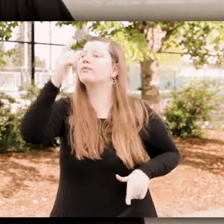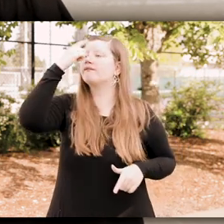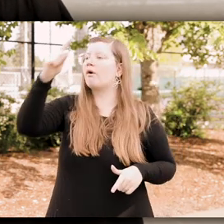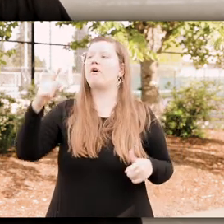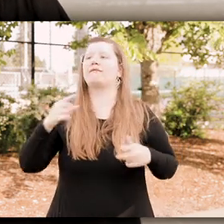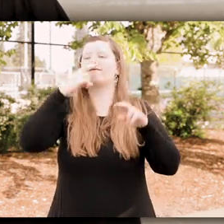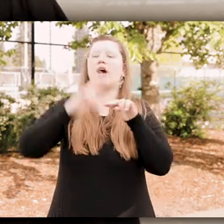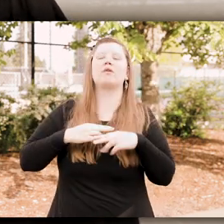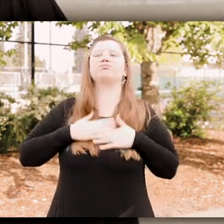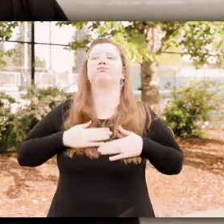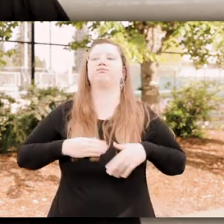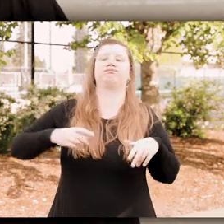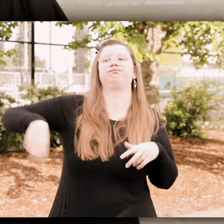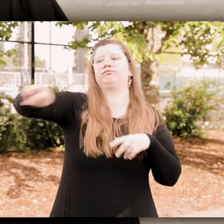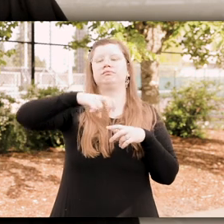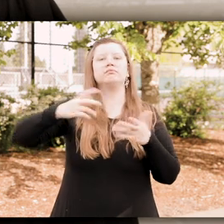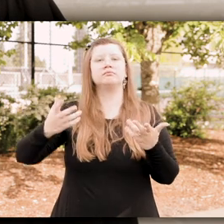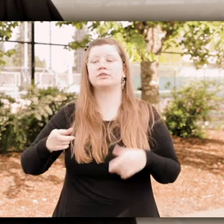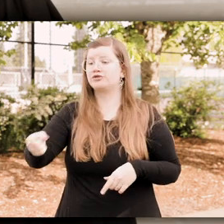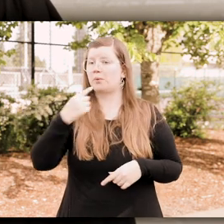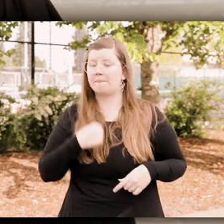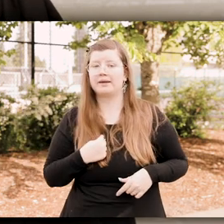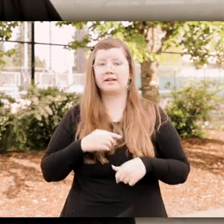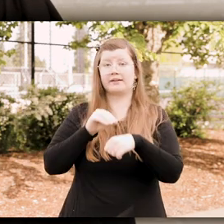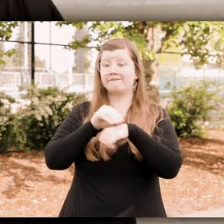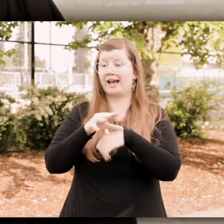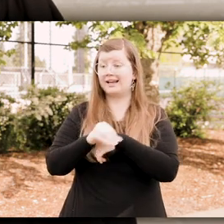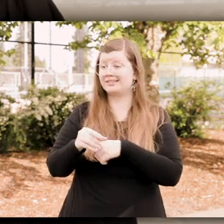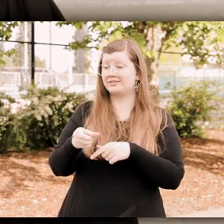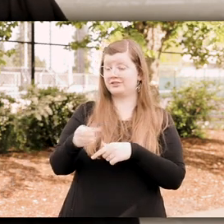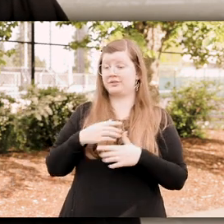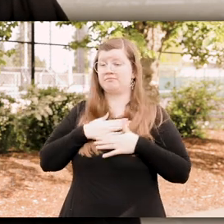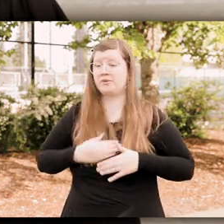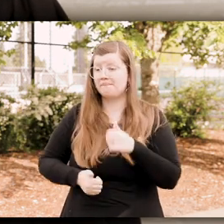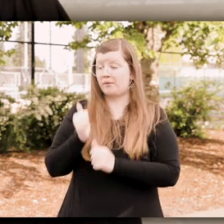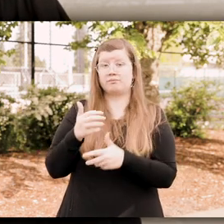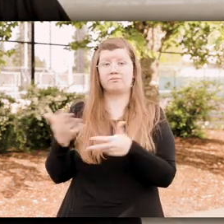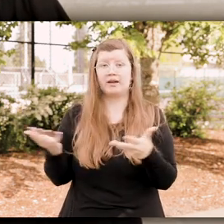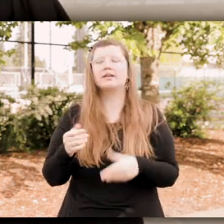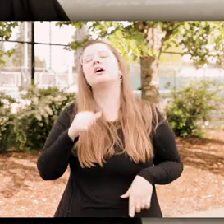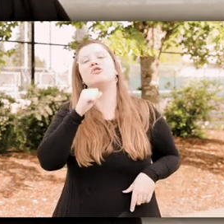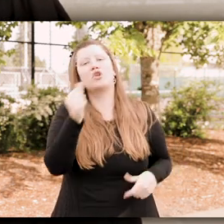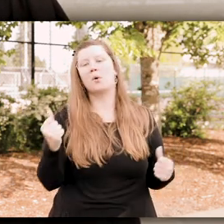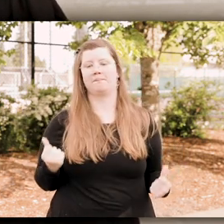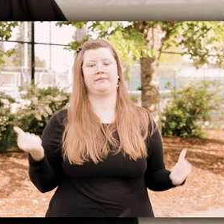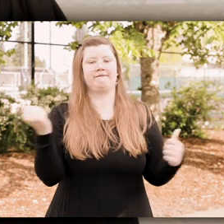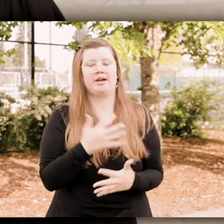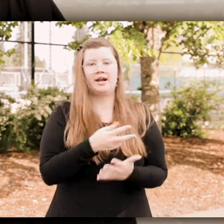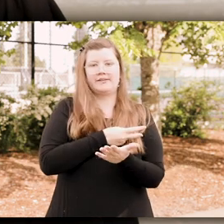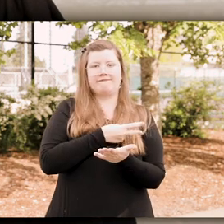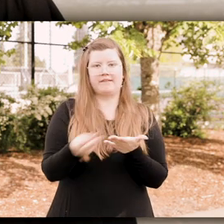be afraid to fail. I never trust anyone who hasn't failed and hasn't been pushed to the limit. There